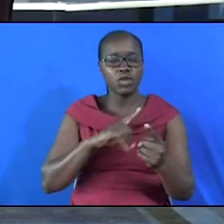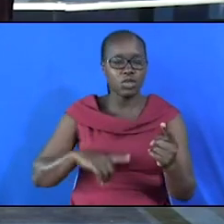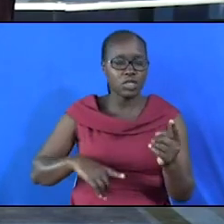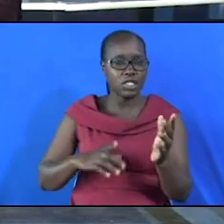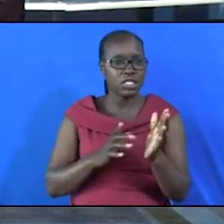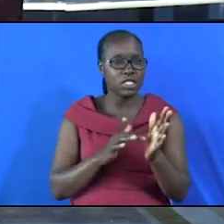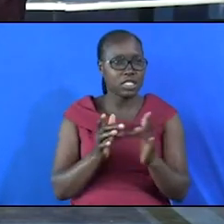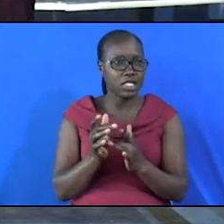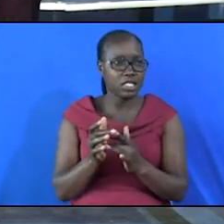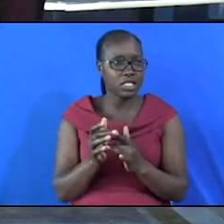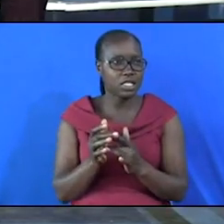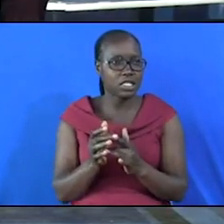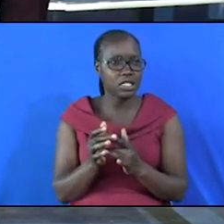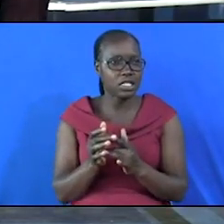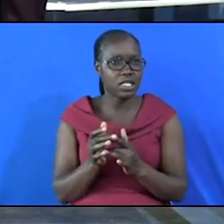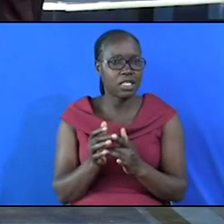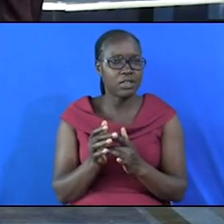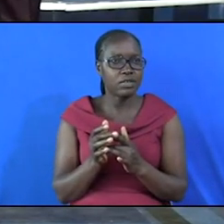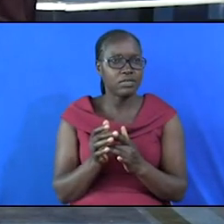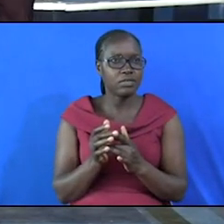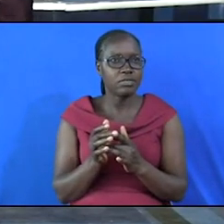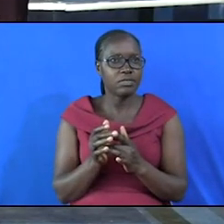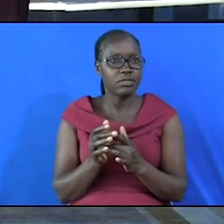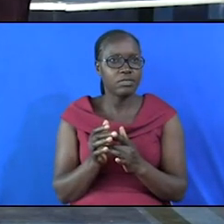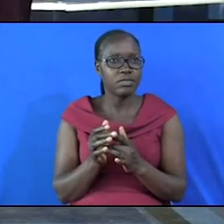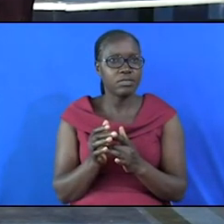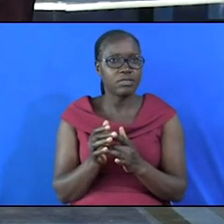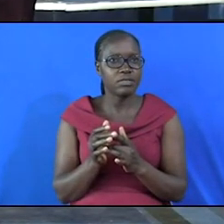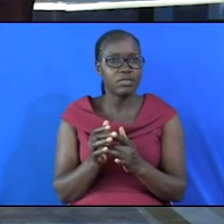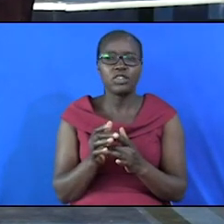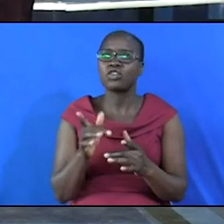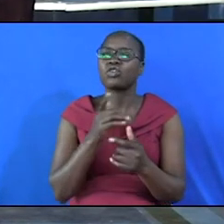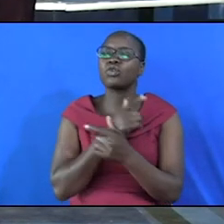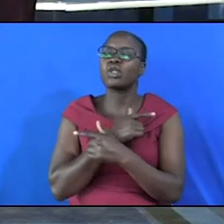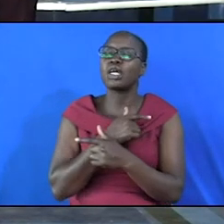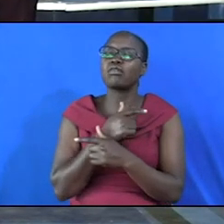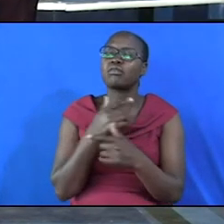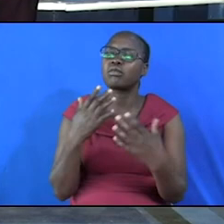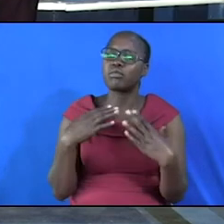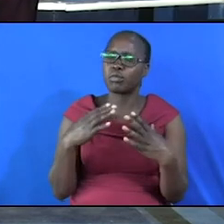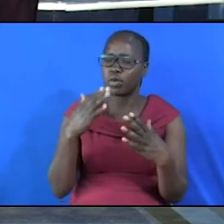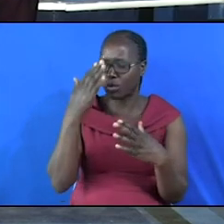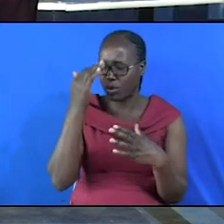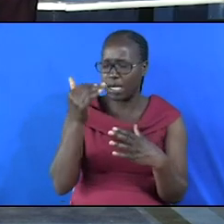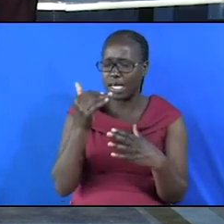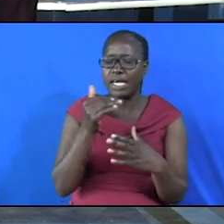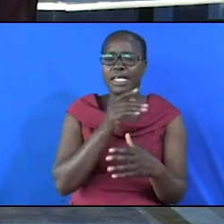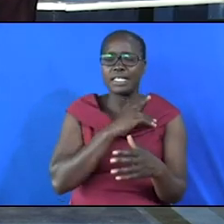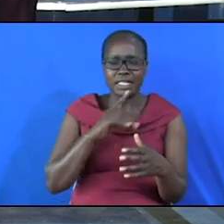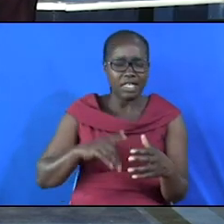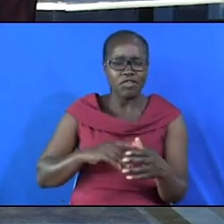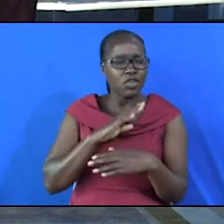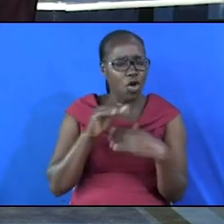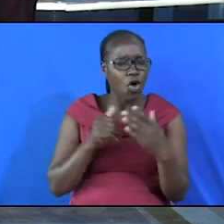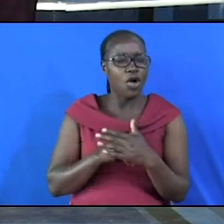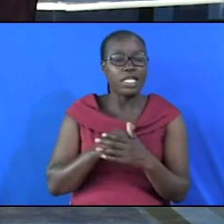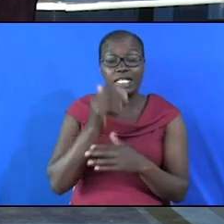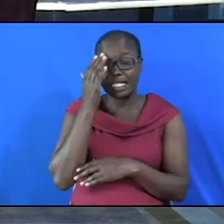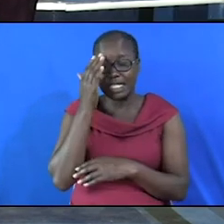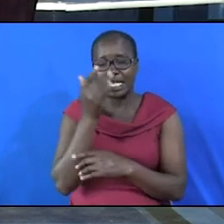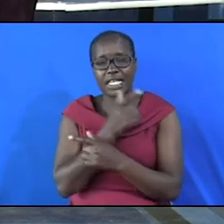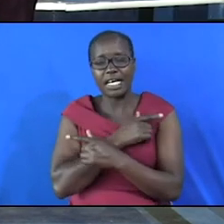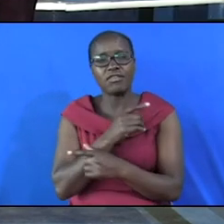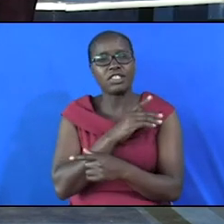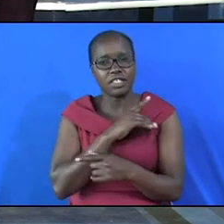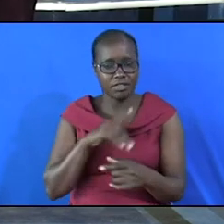Jesus. Are we together? Do you love people? Because David, everyone in Israel loved